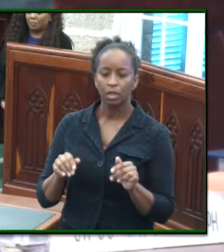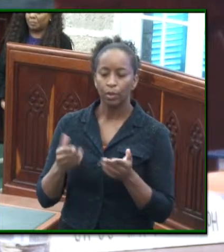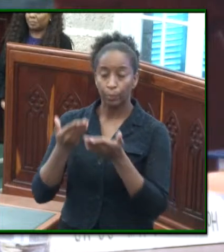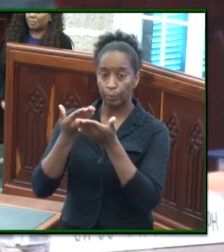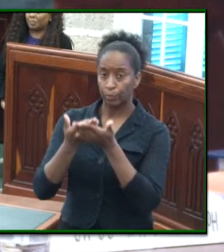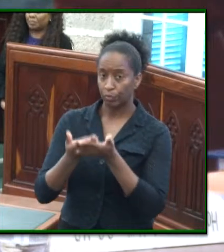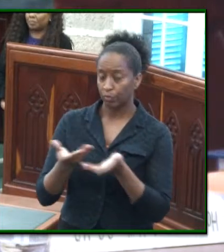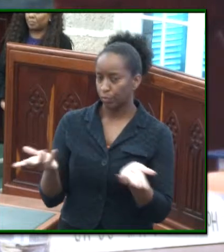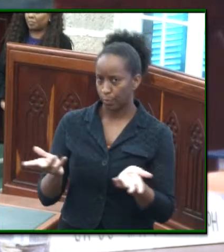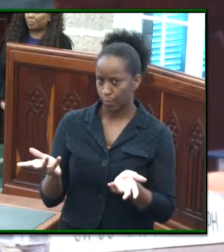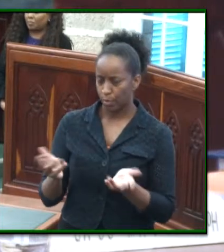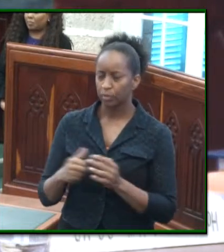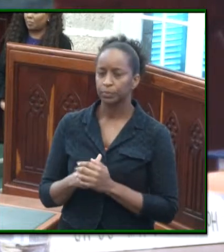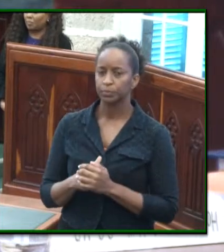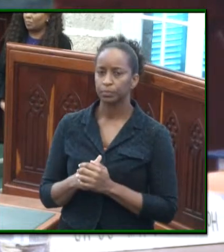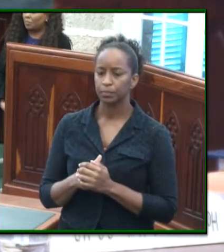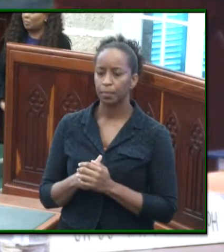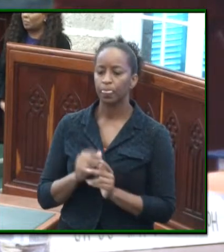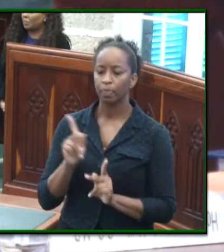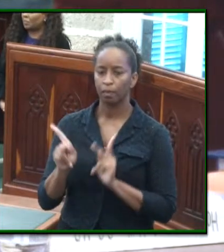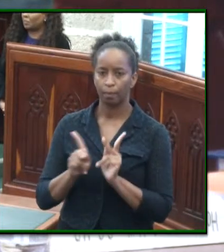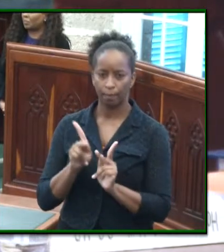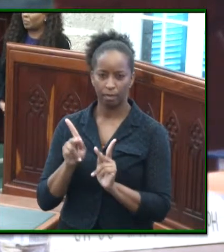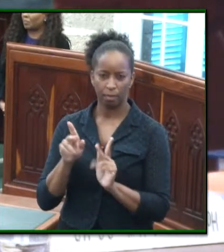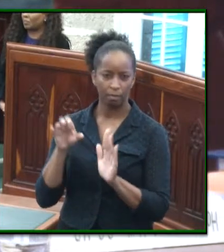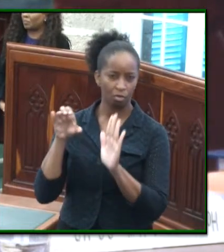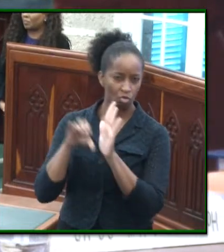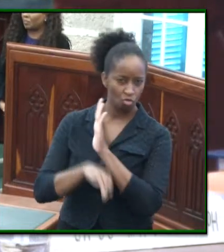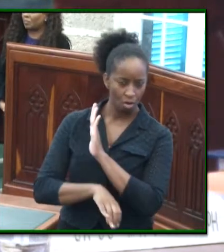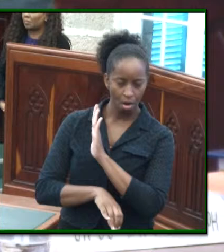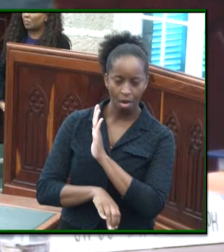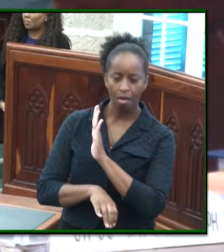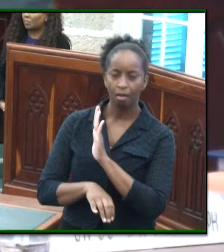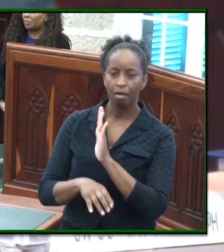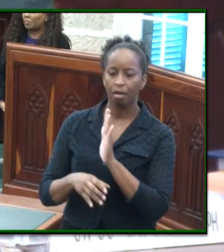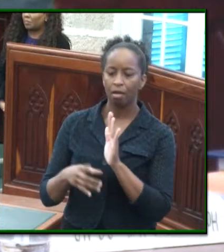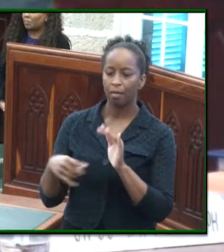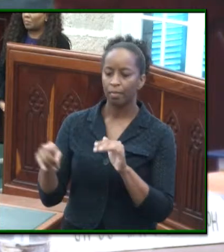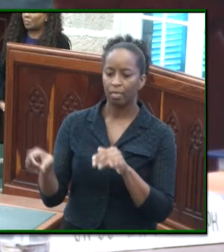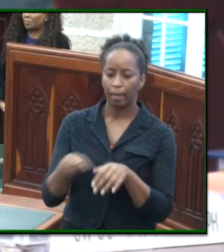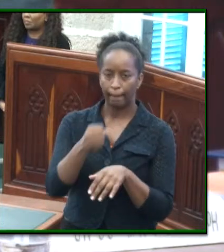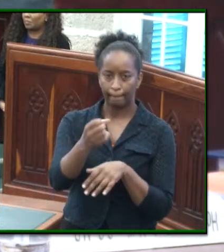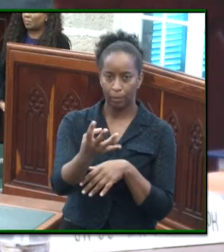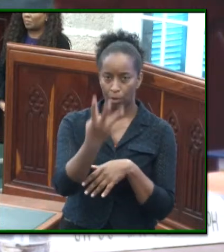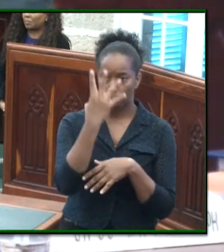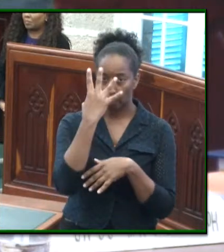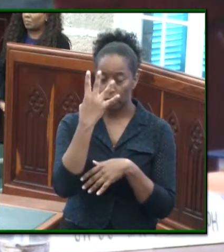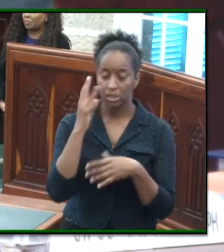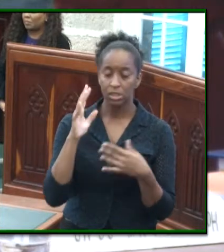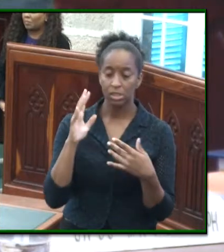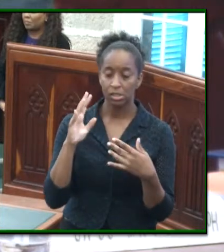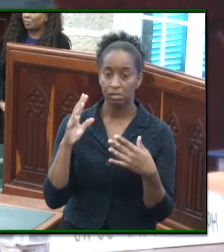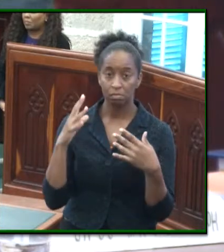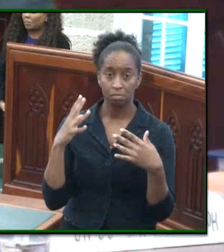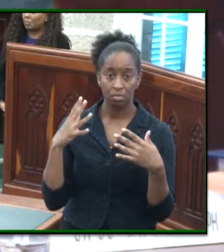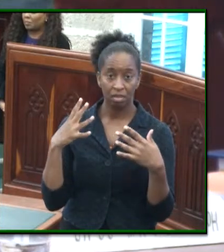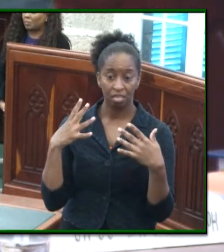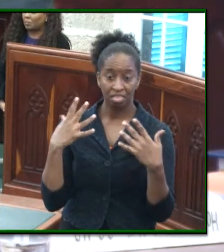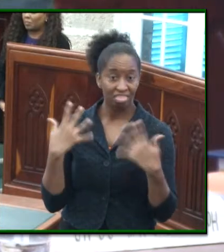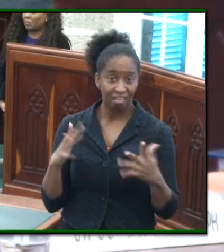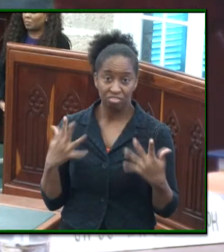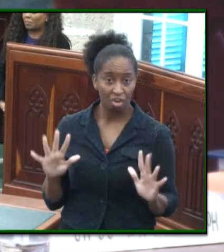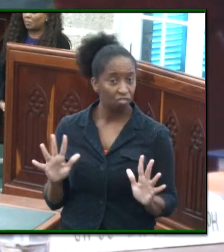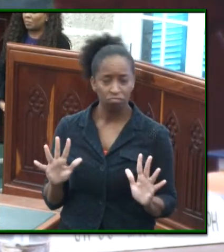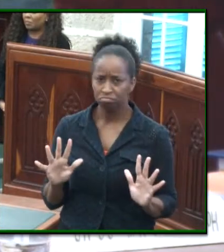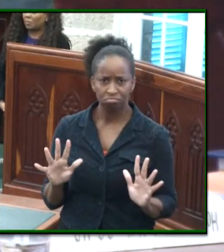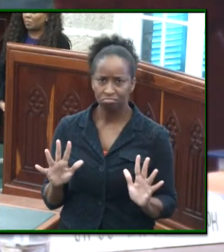solution to dealing with persons who continue to offend and certainly re-offend. Many of the reports speak to a lot of the social factors